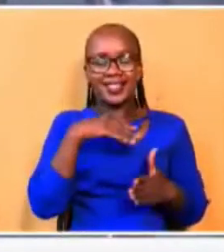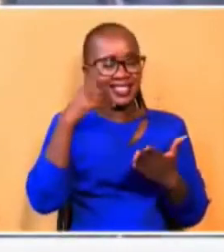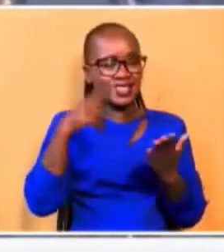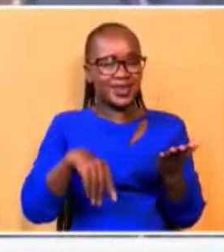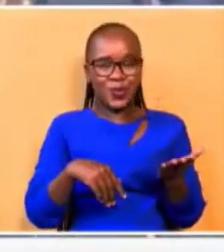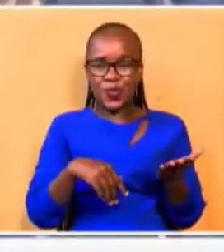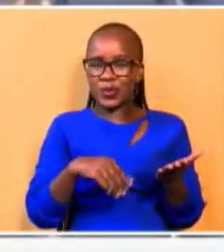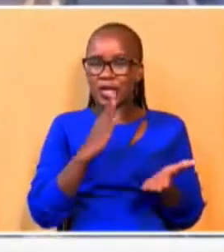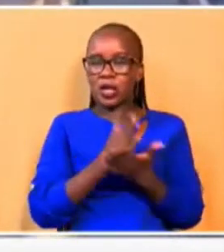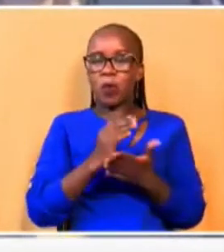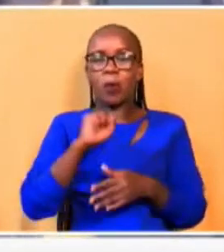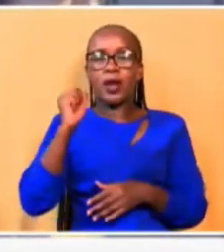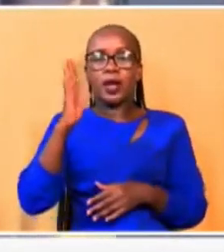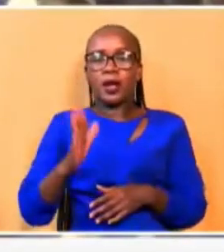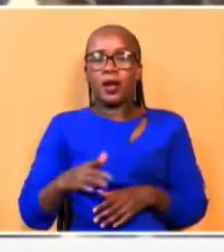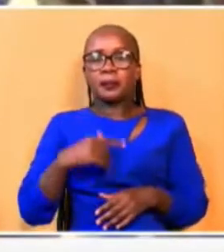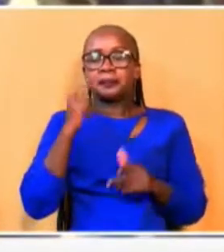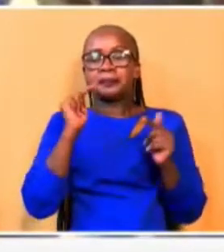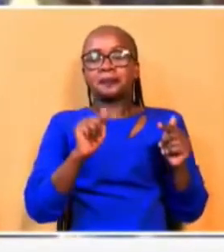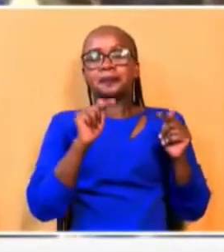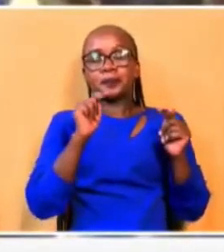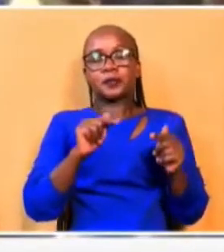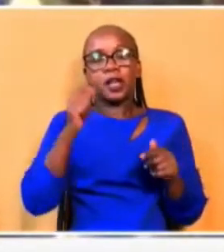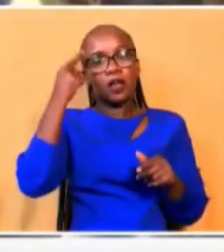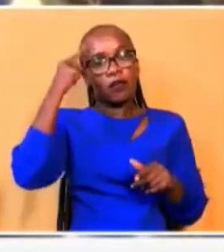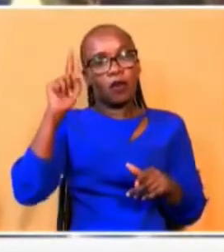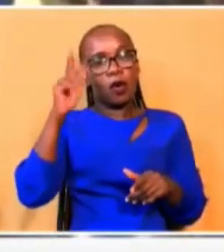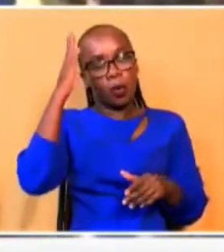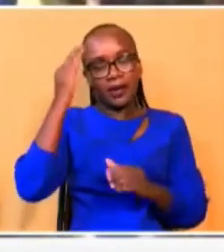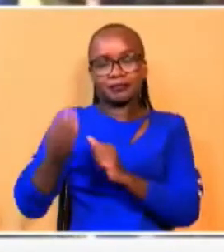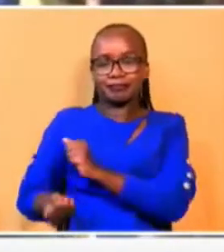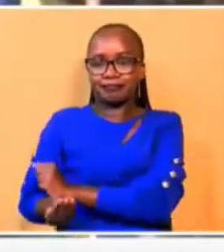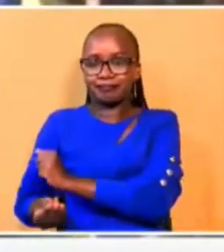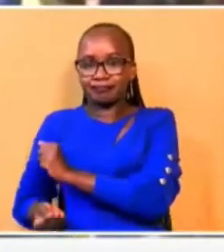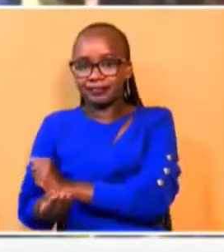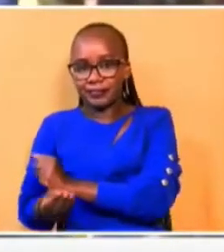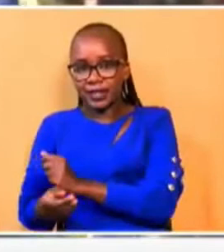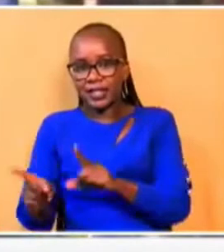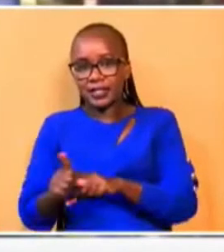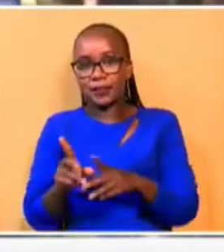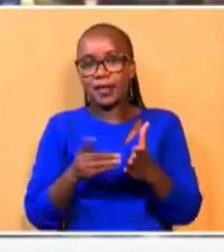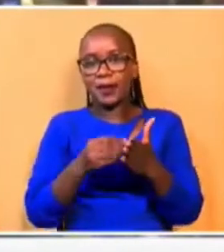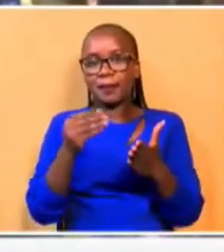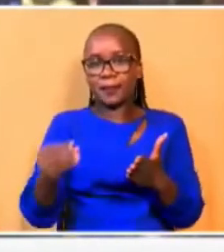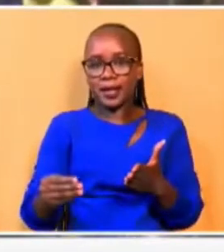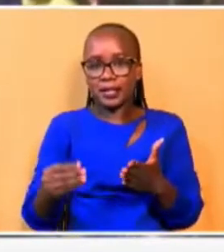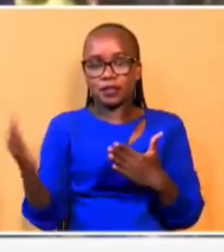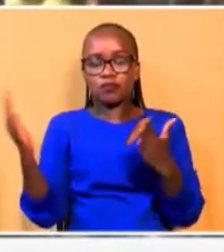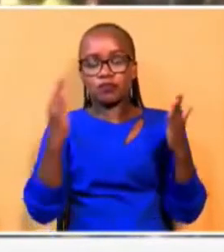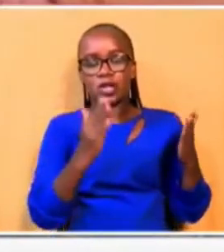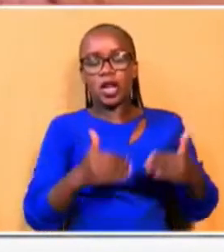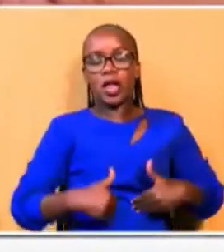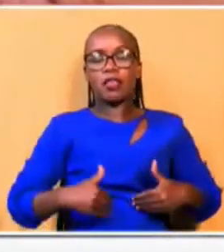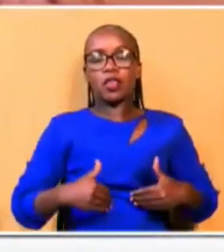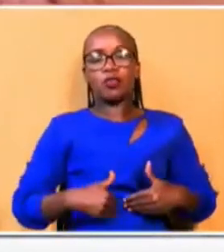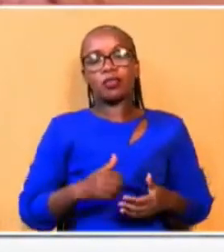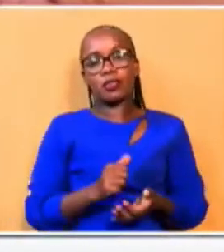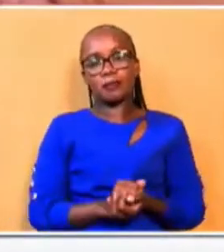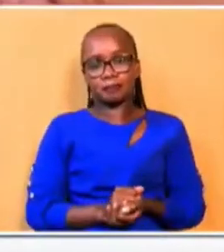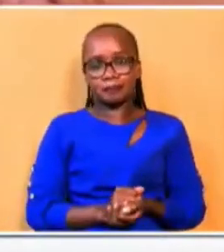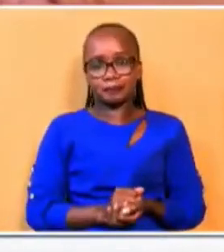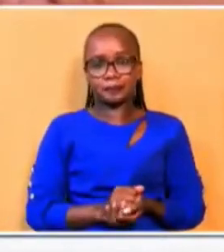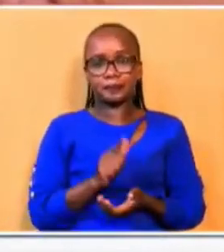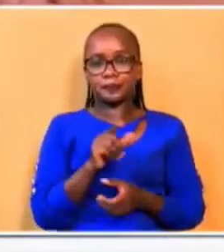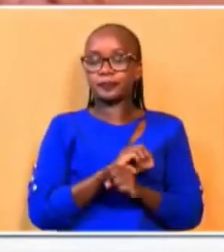kuwa wanasiasa ndiyo wakulaumiwa kwa kuwahonga na hata kukodi na kuwabeba makundi ya vijana. Say this